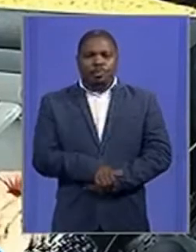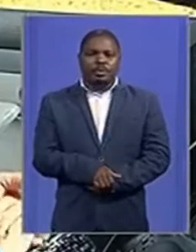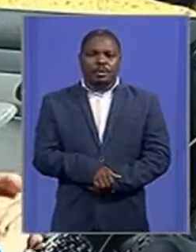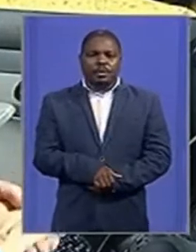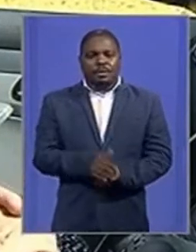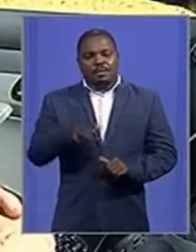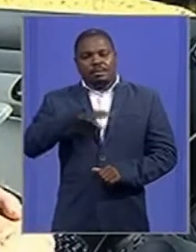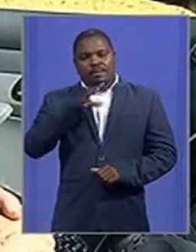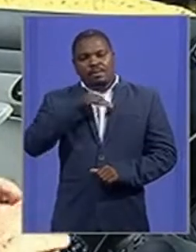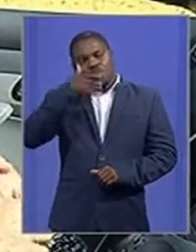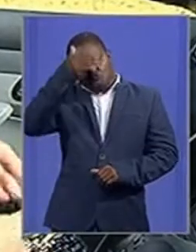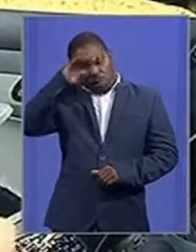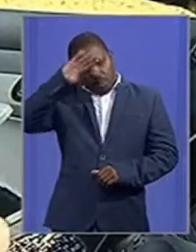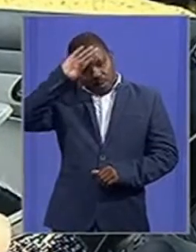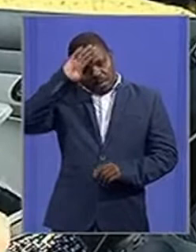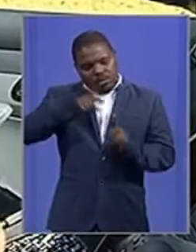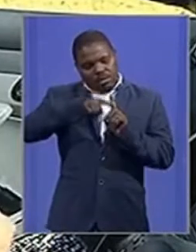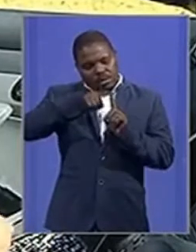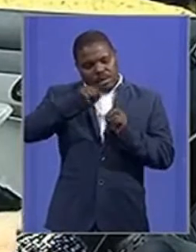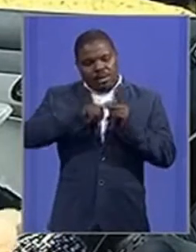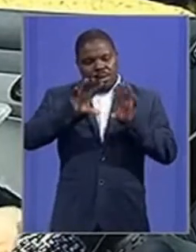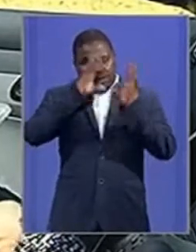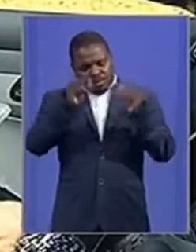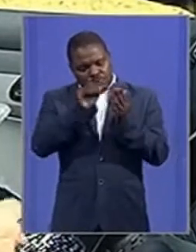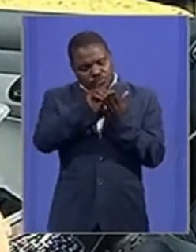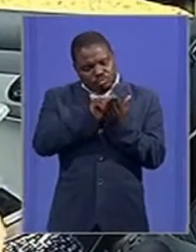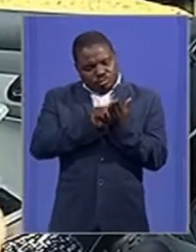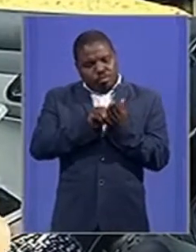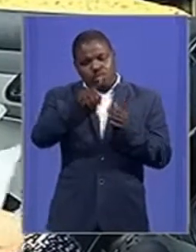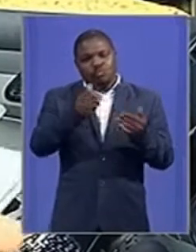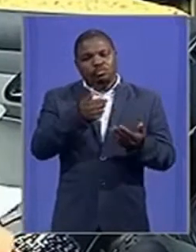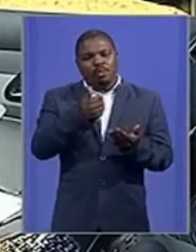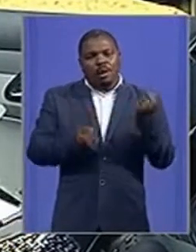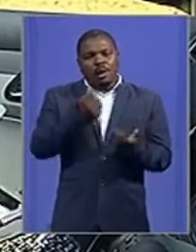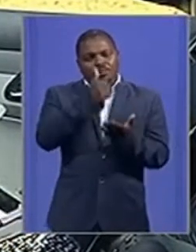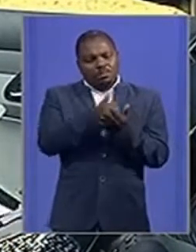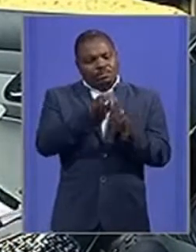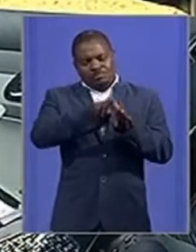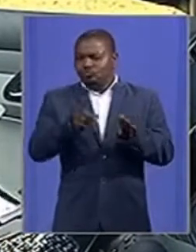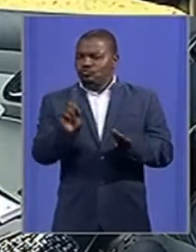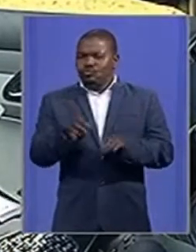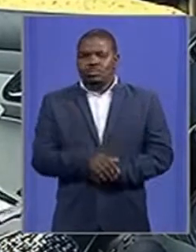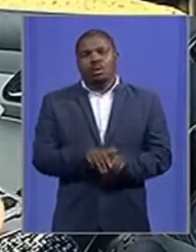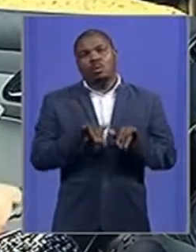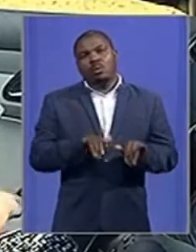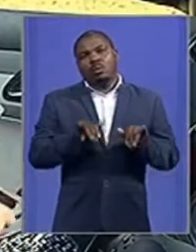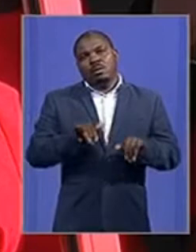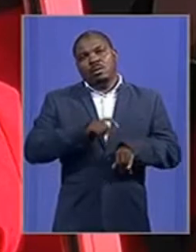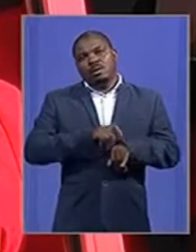tsewa temperature le dintlha ka botlalo, o ntse o dutse ka phutulogo mo sejanageng sa gago. Moraga go leta